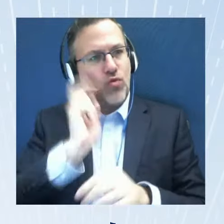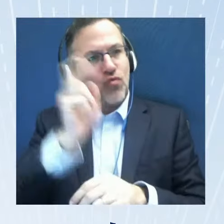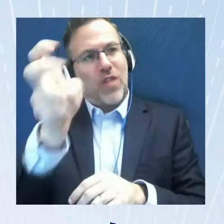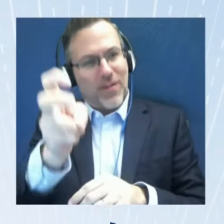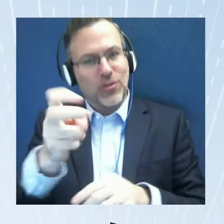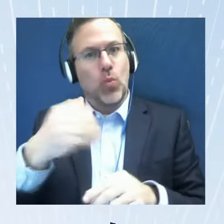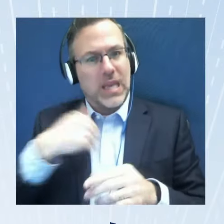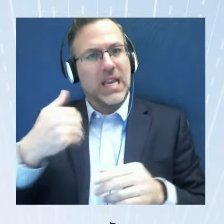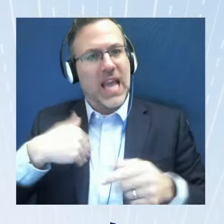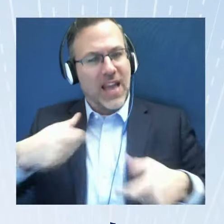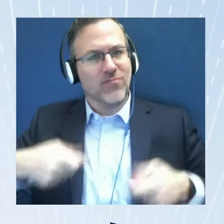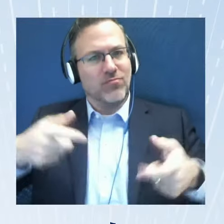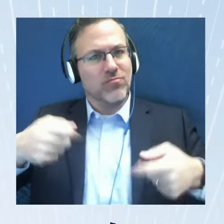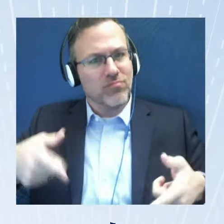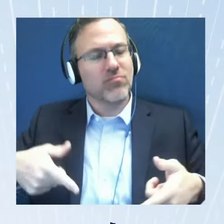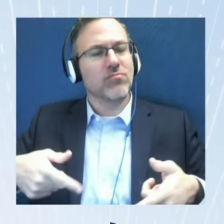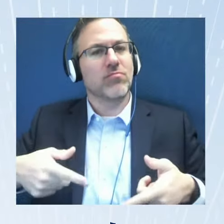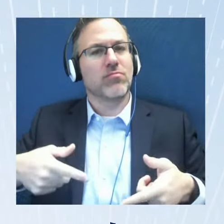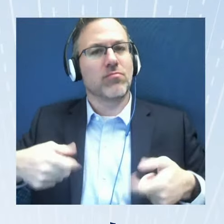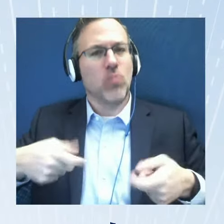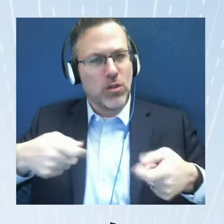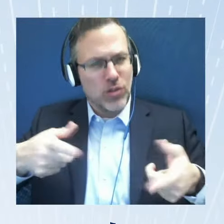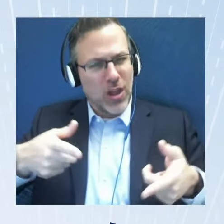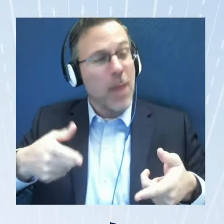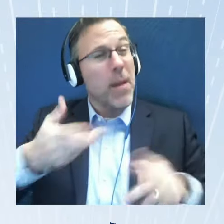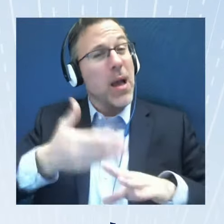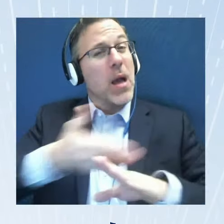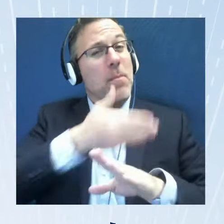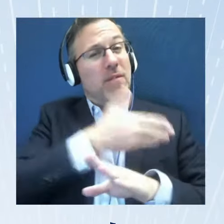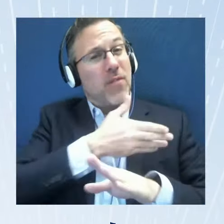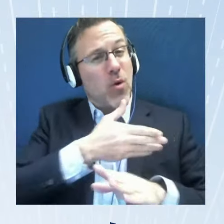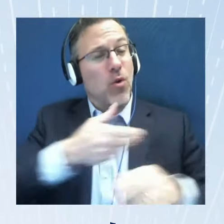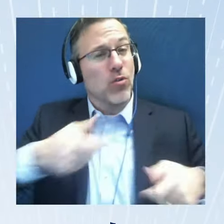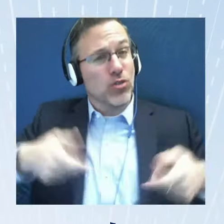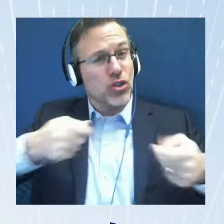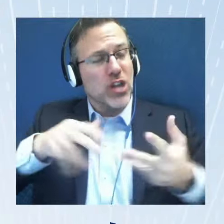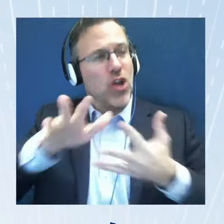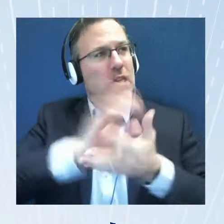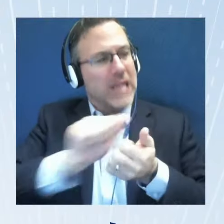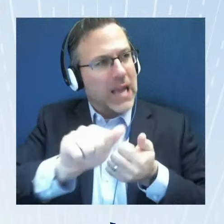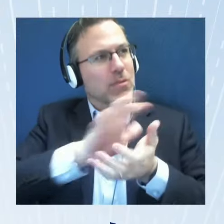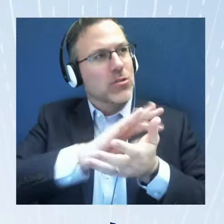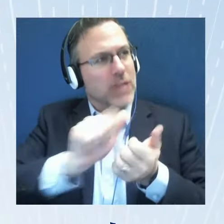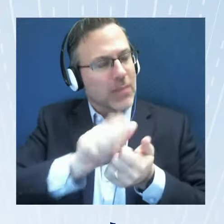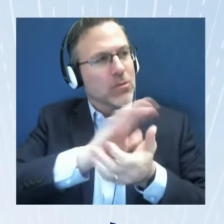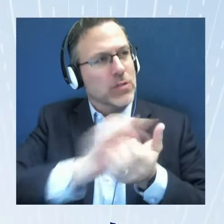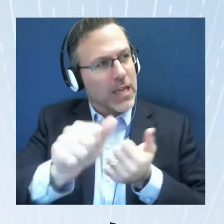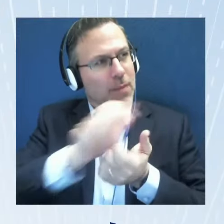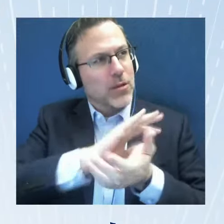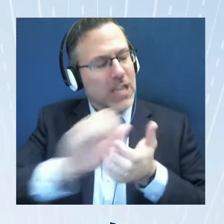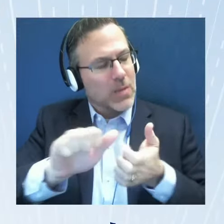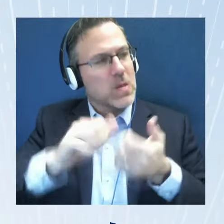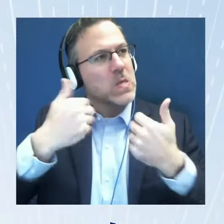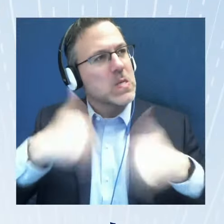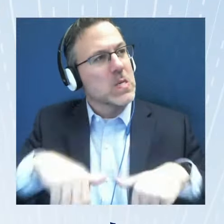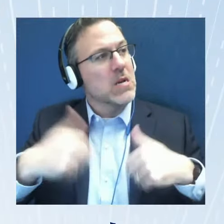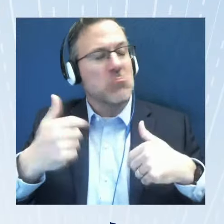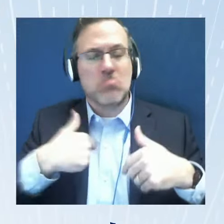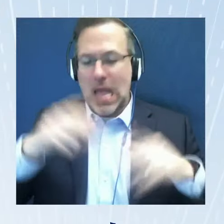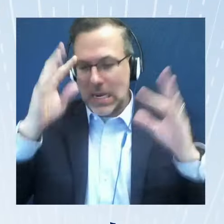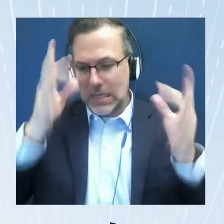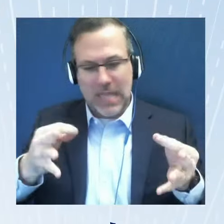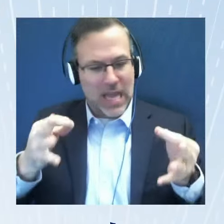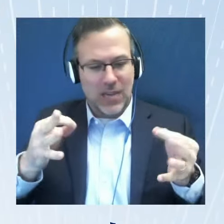much trouble and damage to previous travels. And so I just gave it up. And I also testified